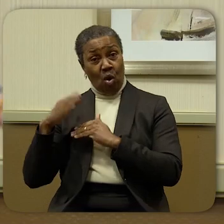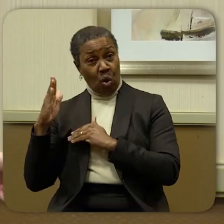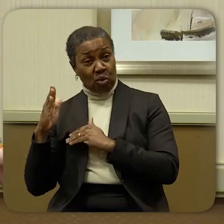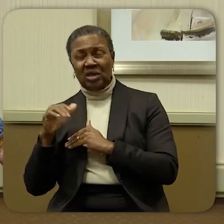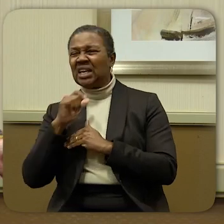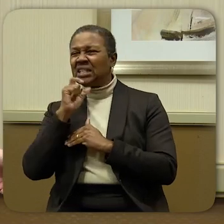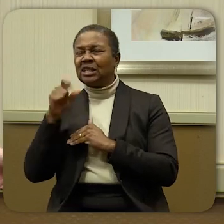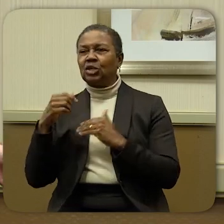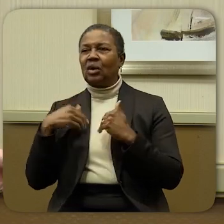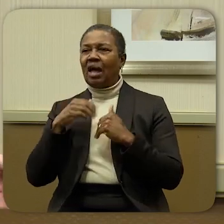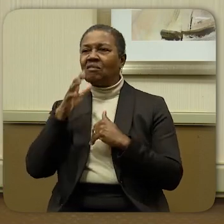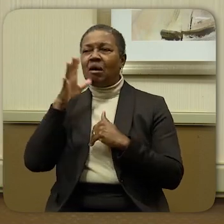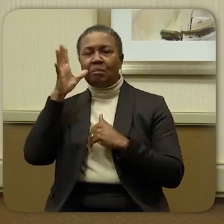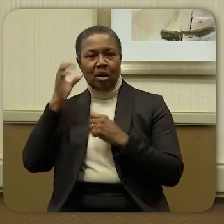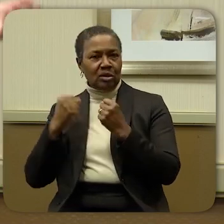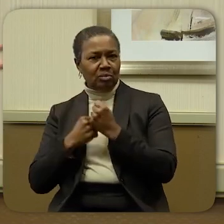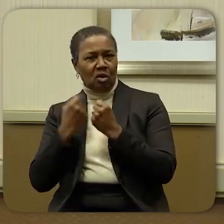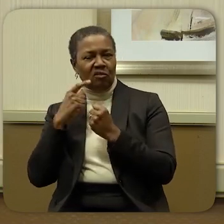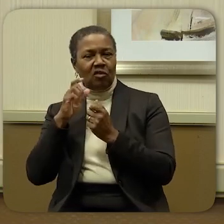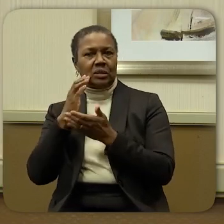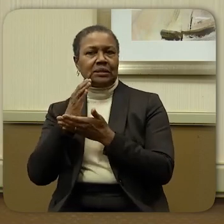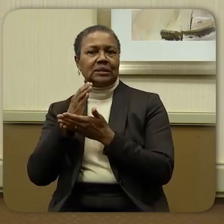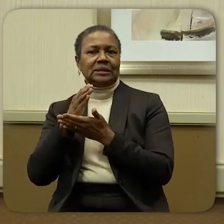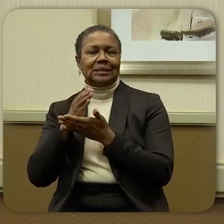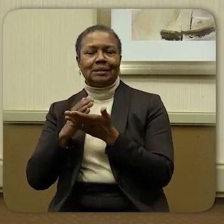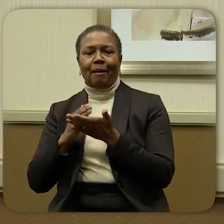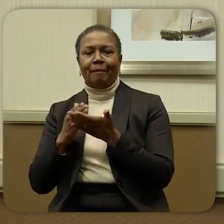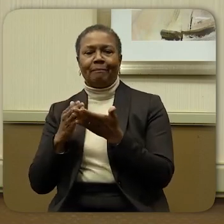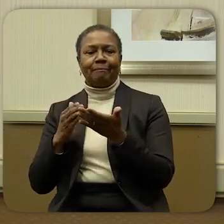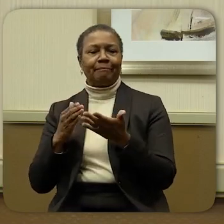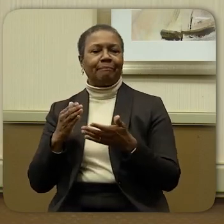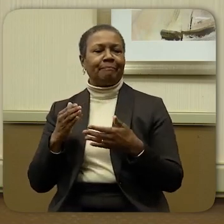didn't have to have parent support for certain